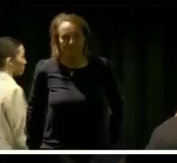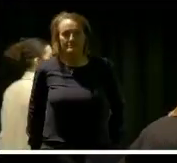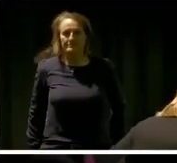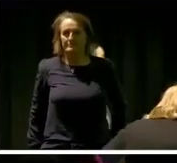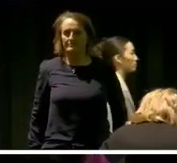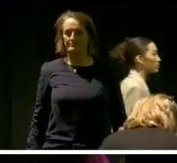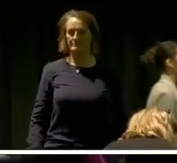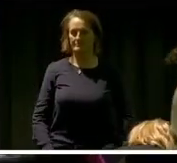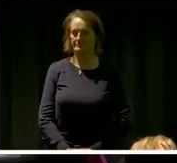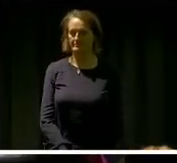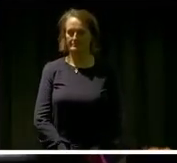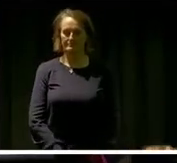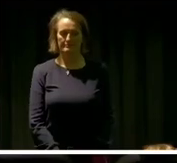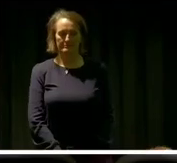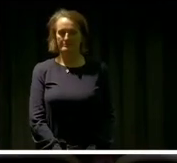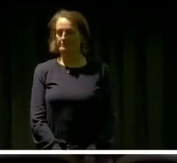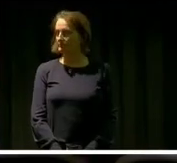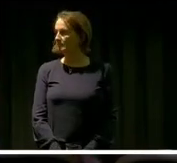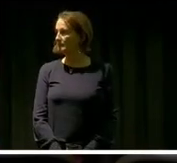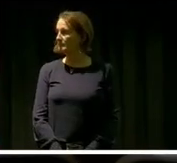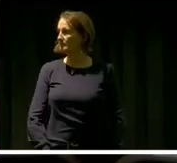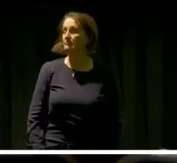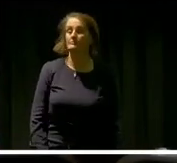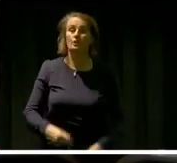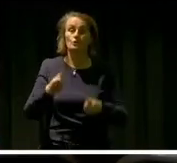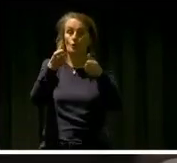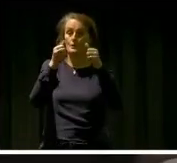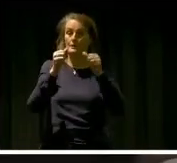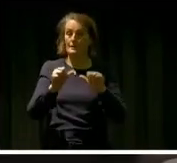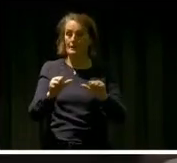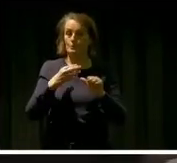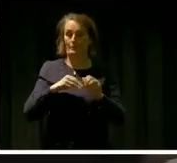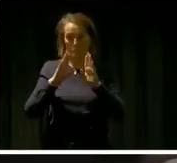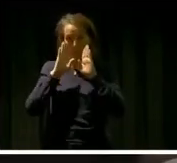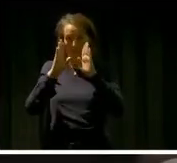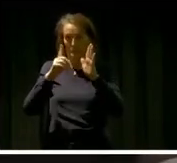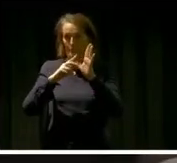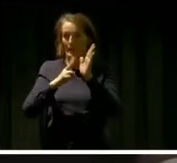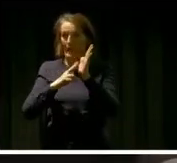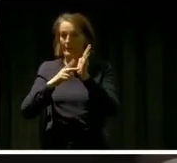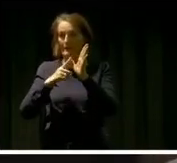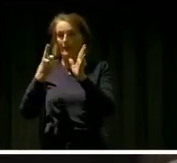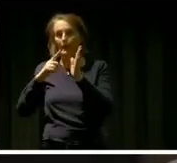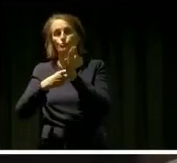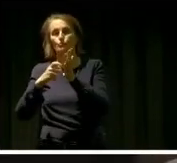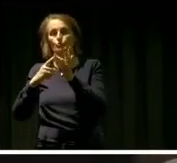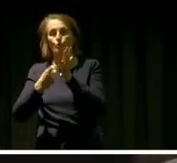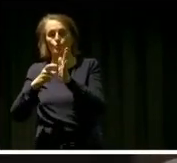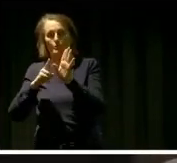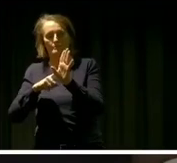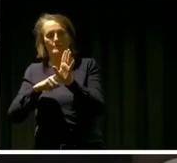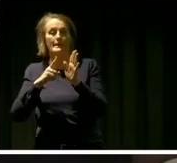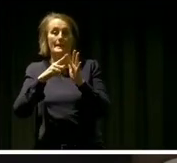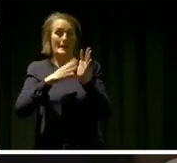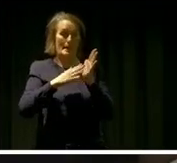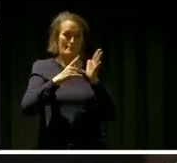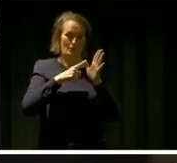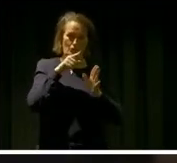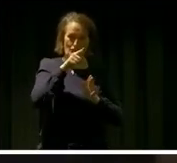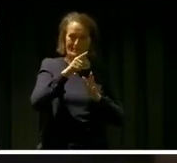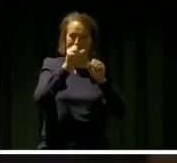So next up, we have the wonderful Emma Suzuki and Rory Keys. Emma is an